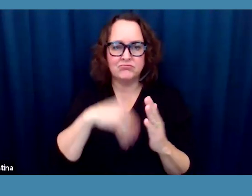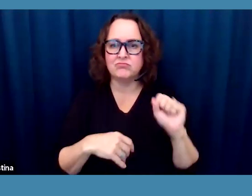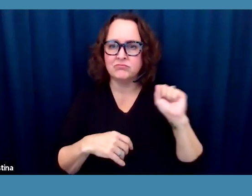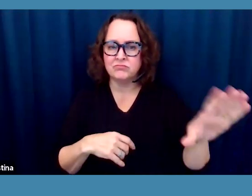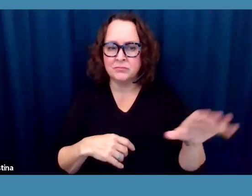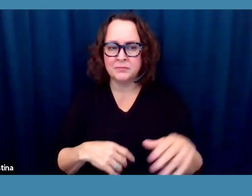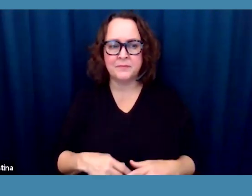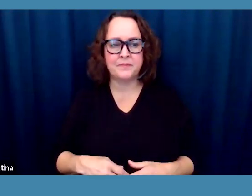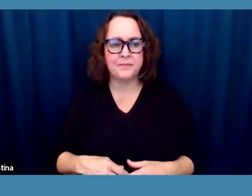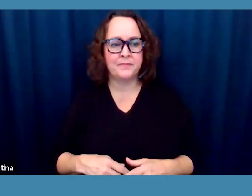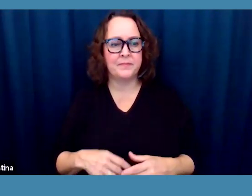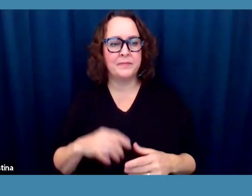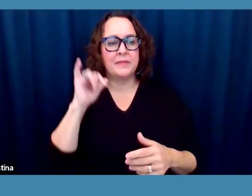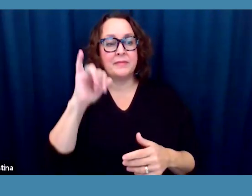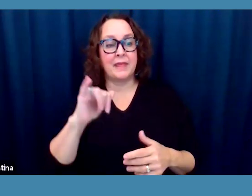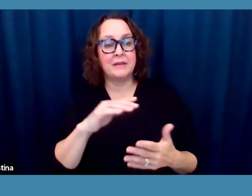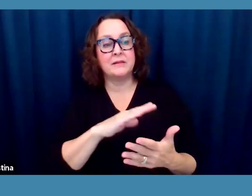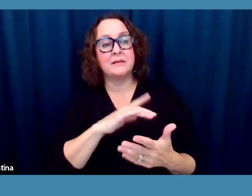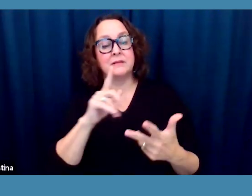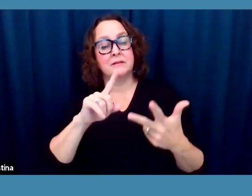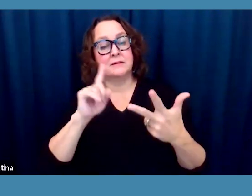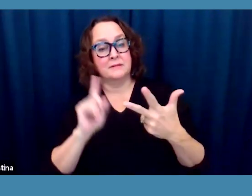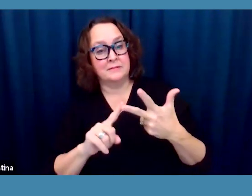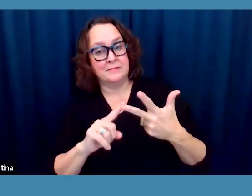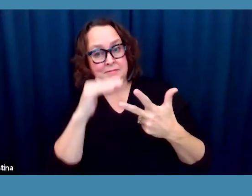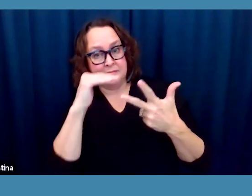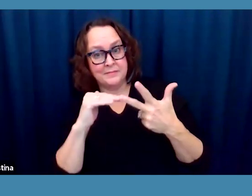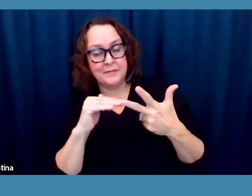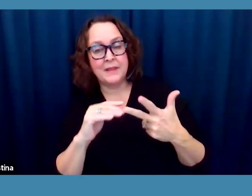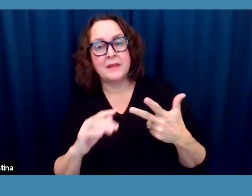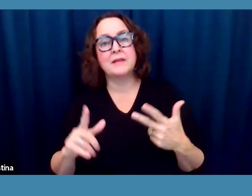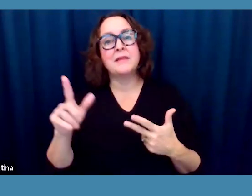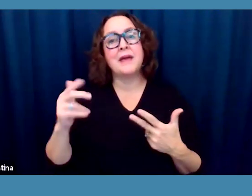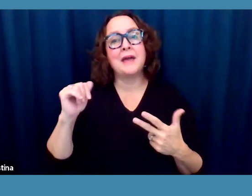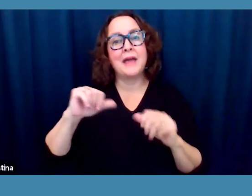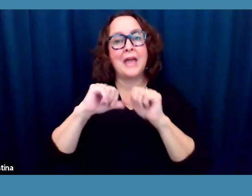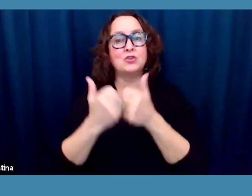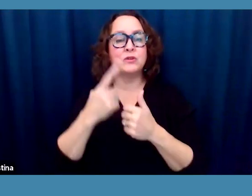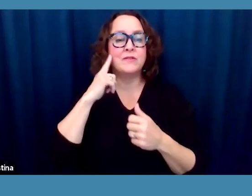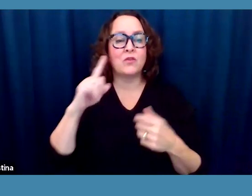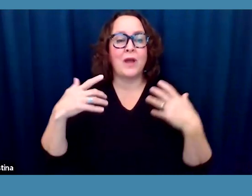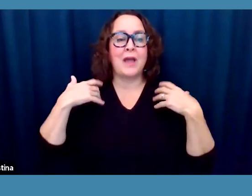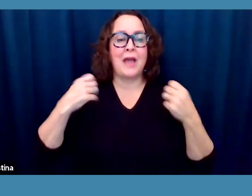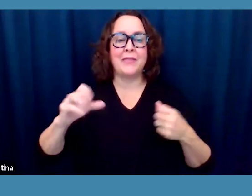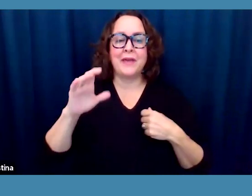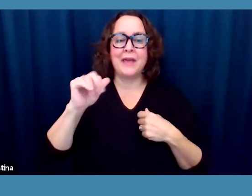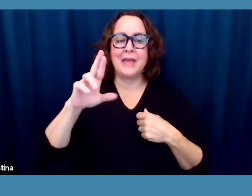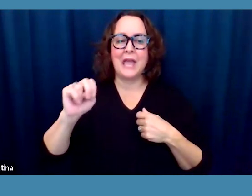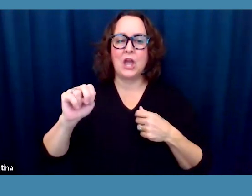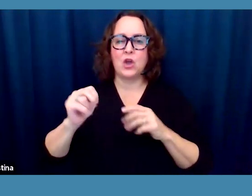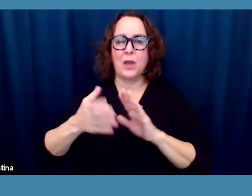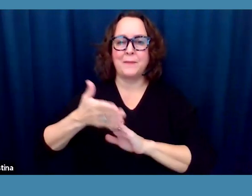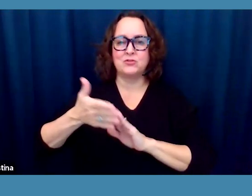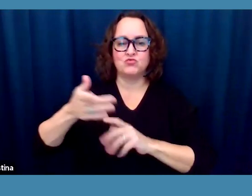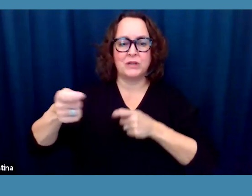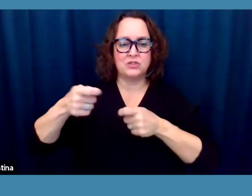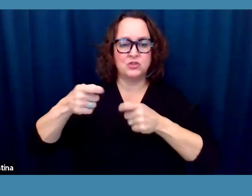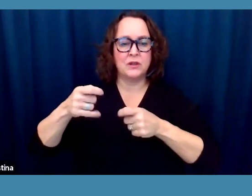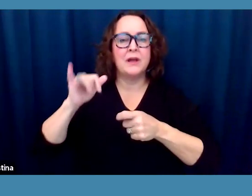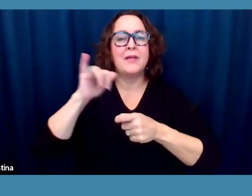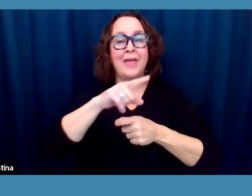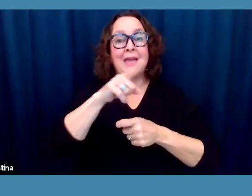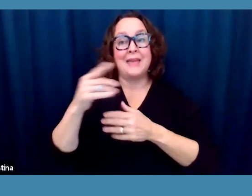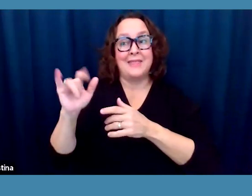Then at that point, it's the Agency for Healthcare Administration who actually enrolls you onto the waiver.